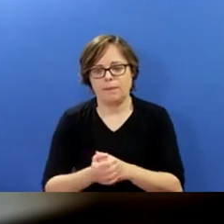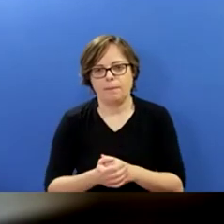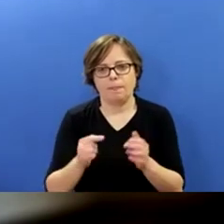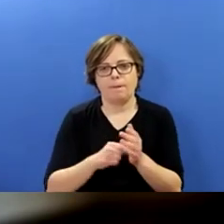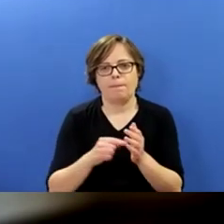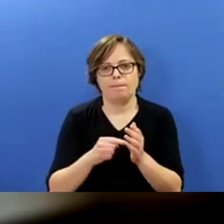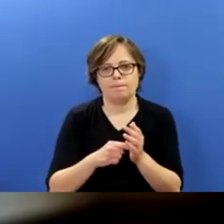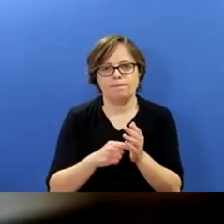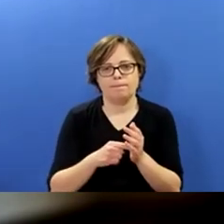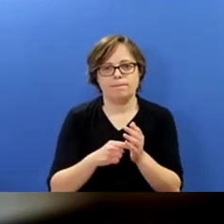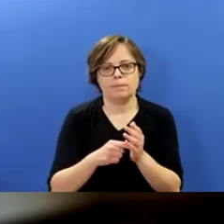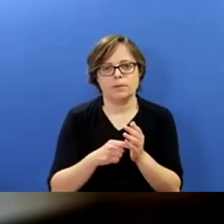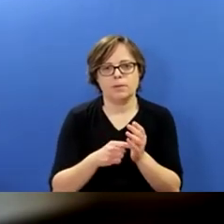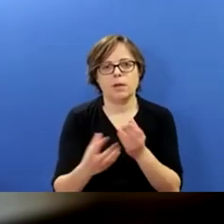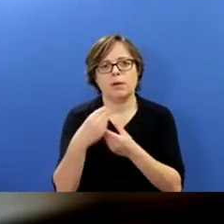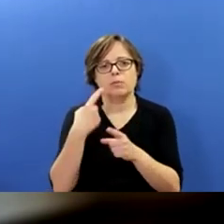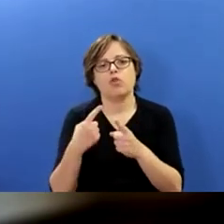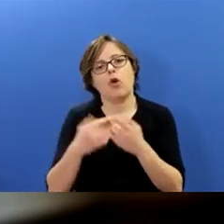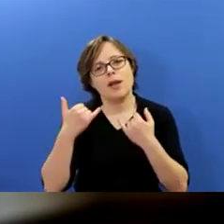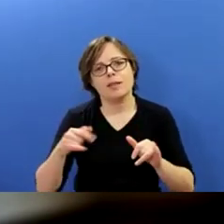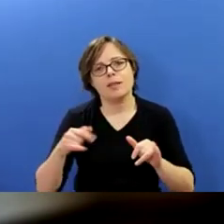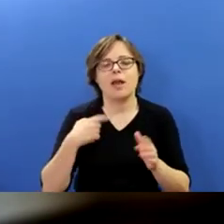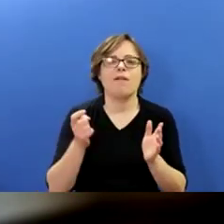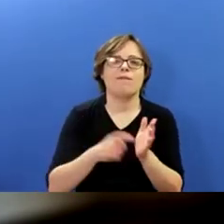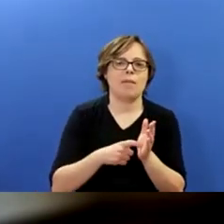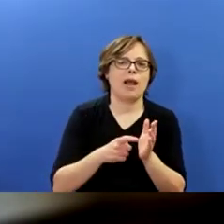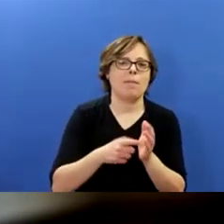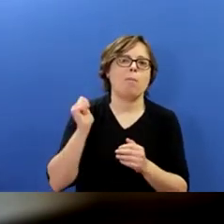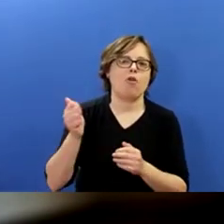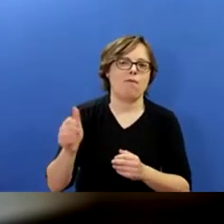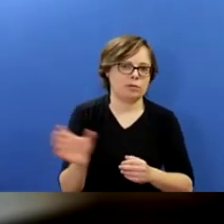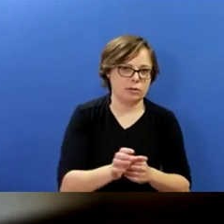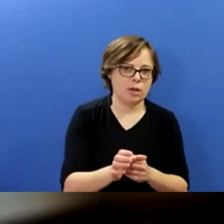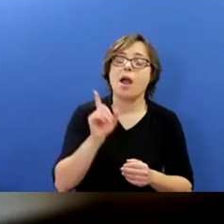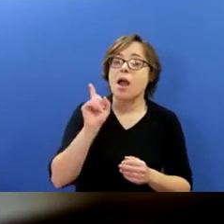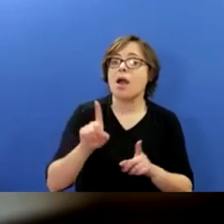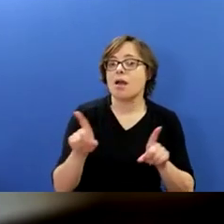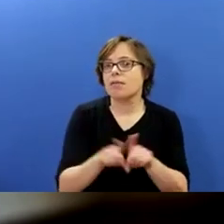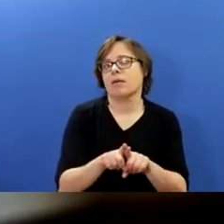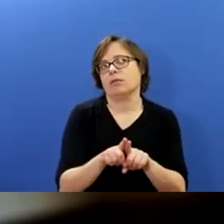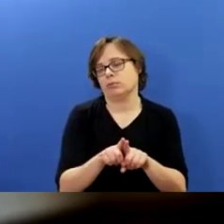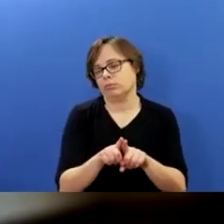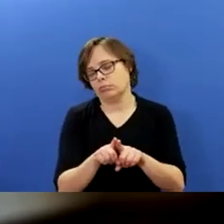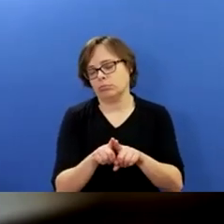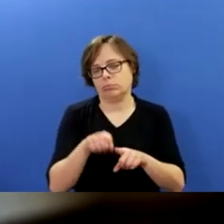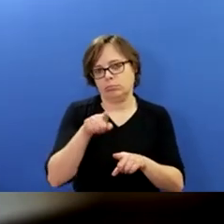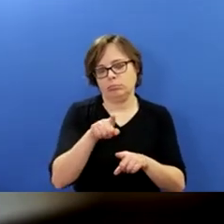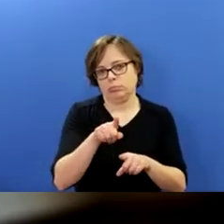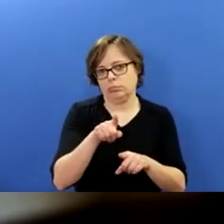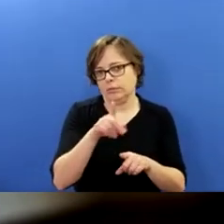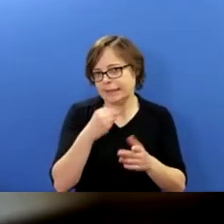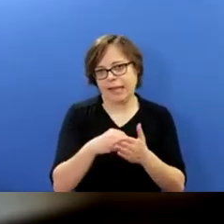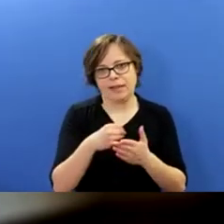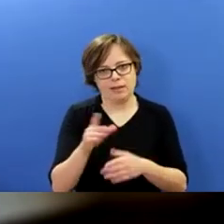by professionals. But yeah, this is also a very nice thing to engage in if you have projects